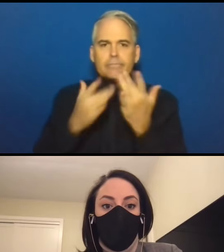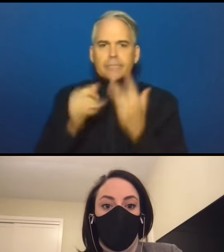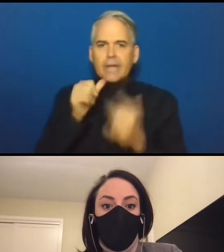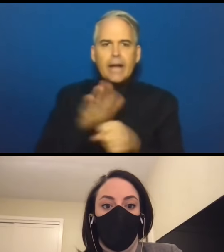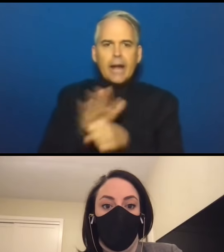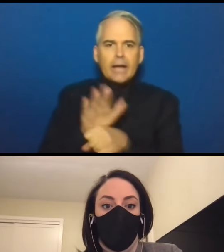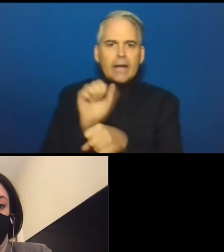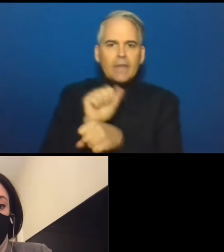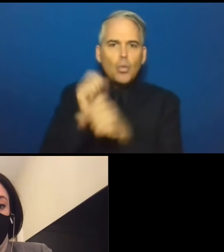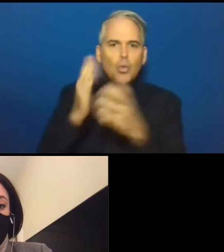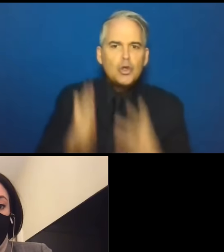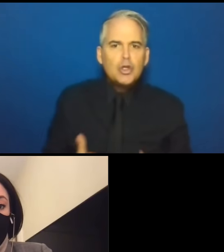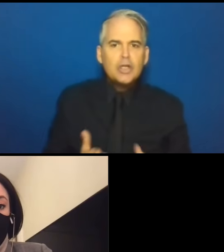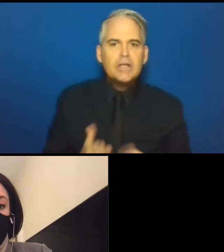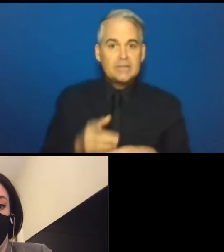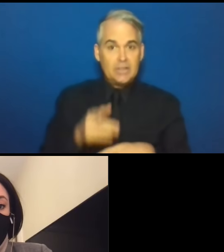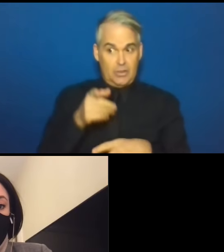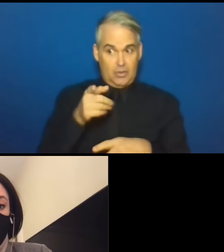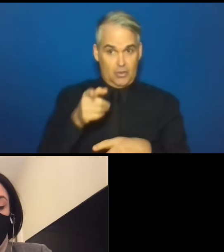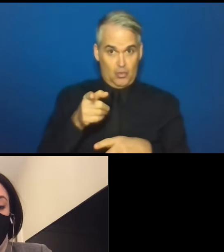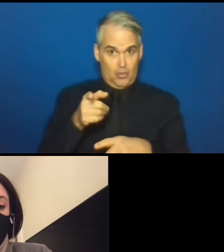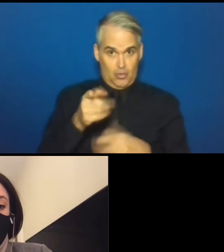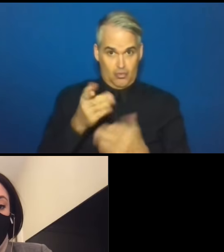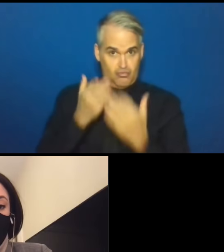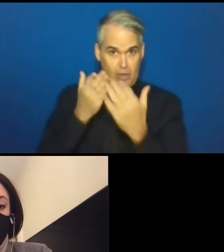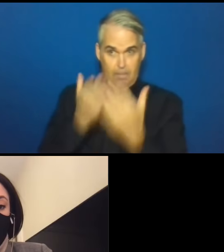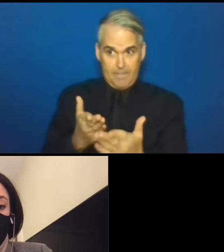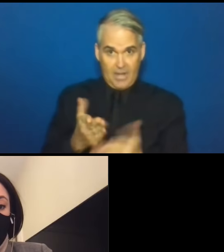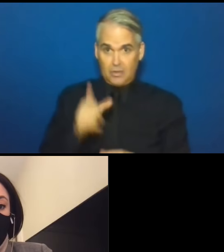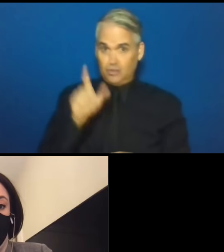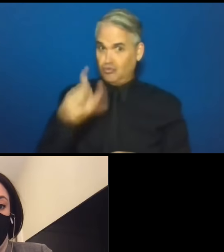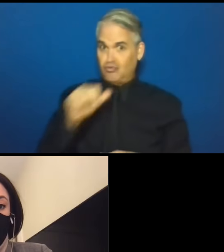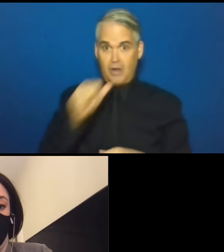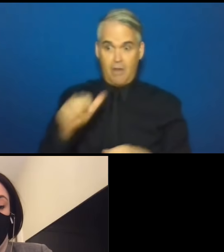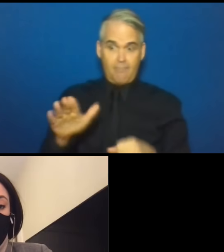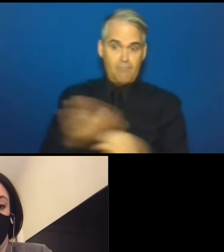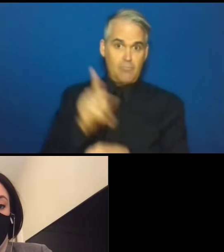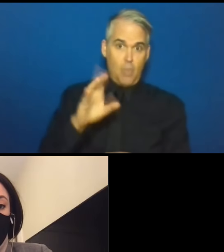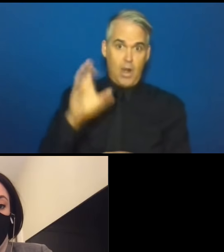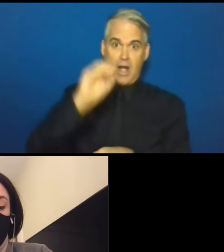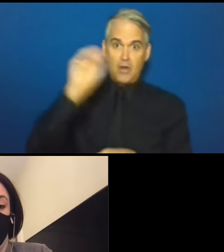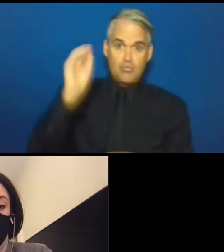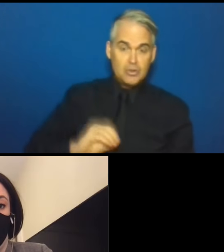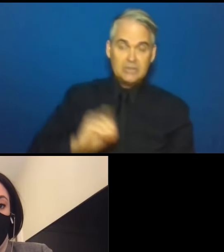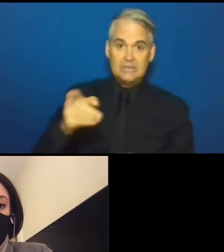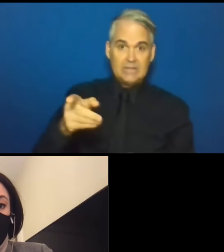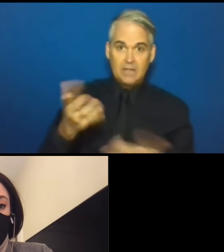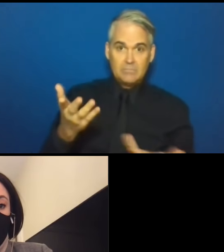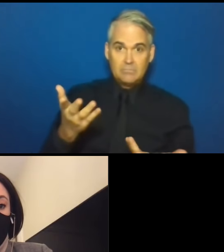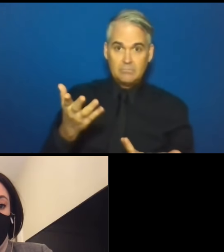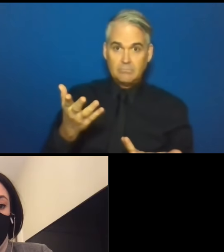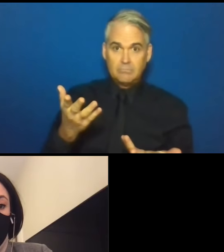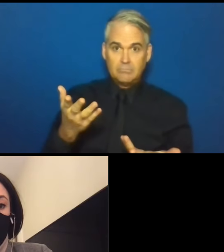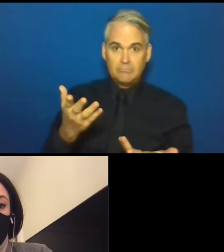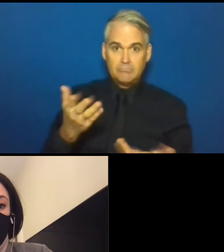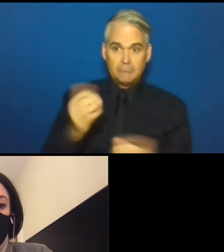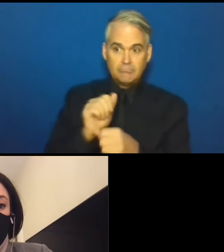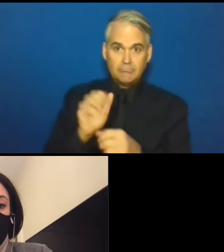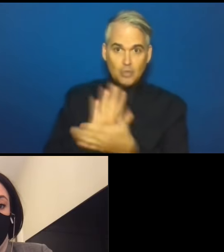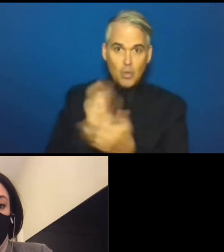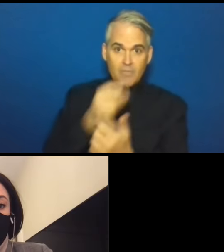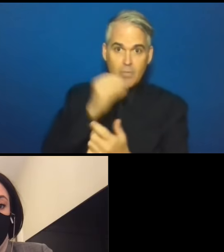learning? Well, my recommendation is that they consult with our superintendent, Joan Ebert, who's been working with all of the various superintendents.